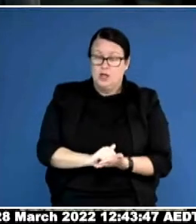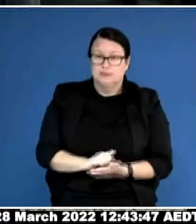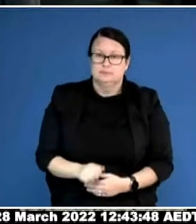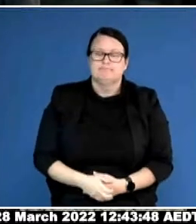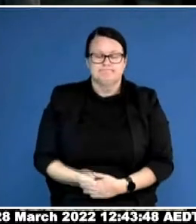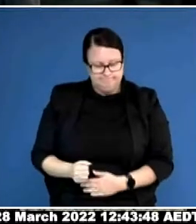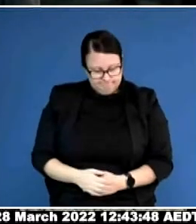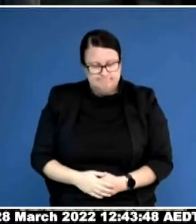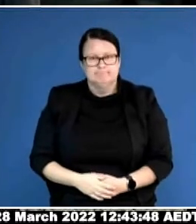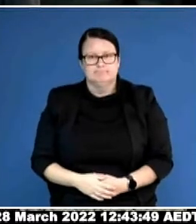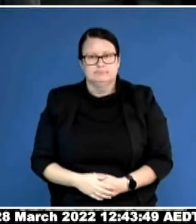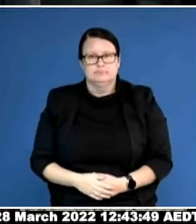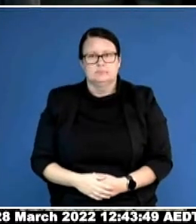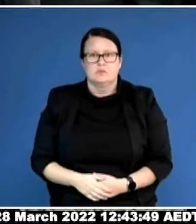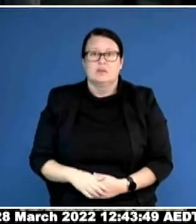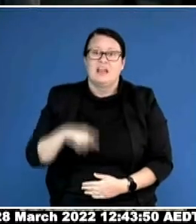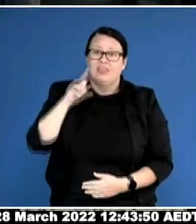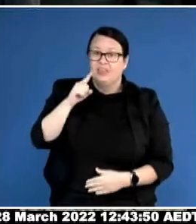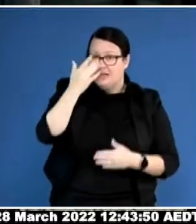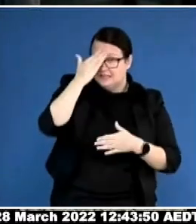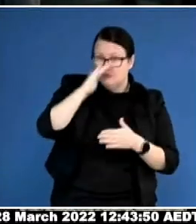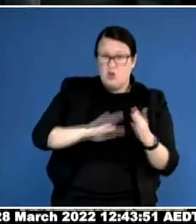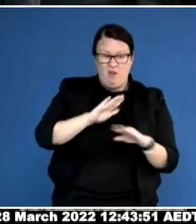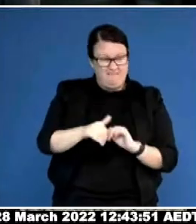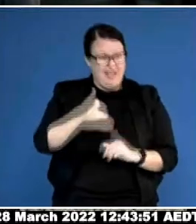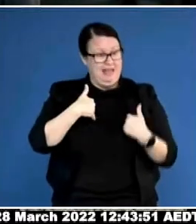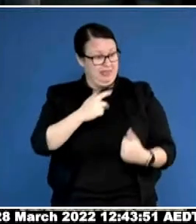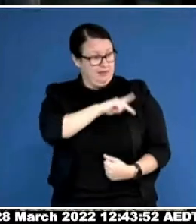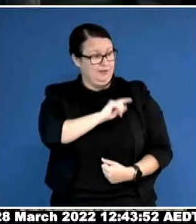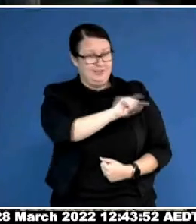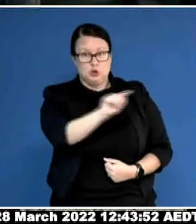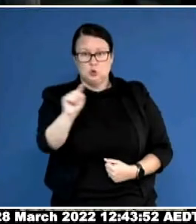Yeah. And this is an experience about health professionals listening